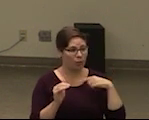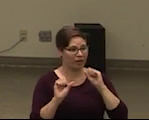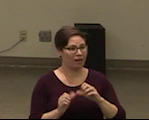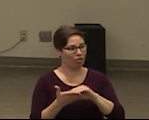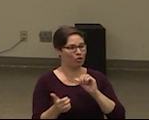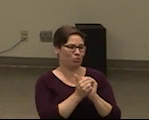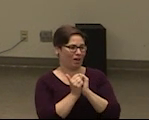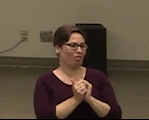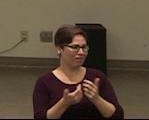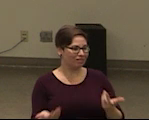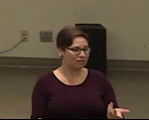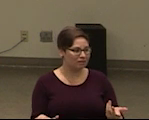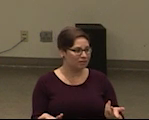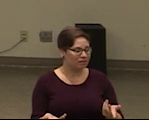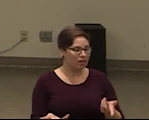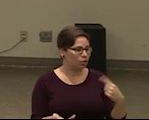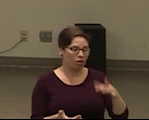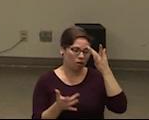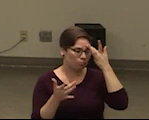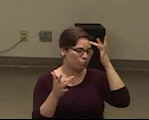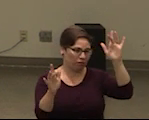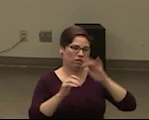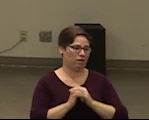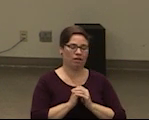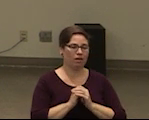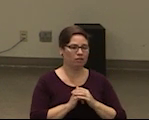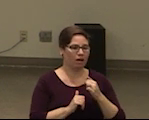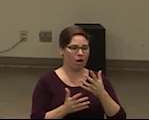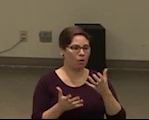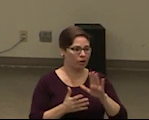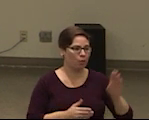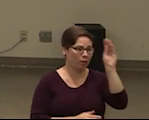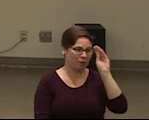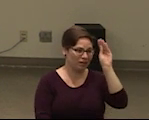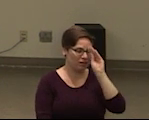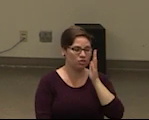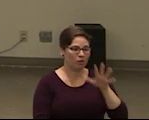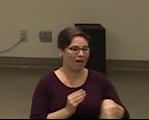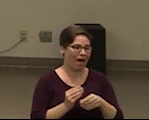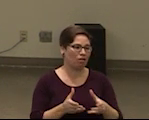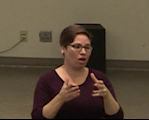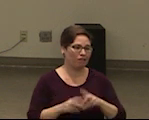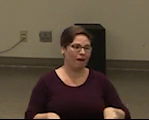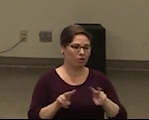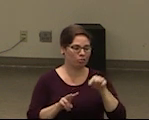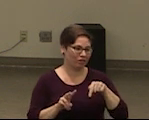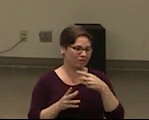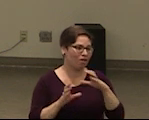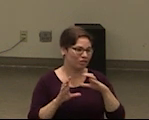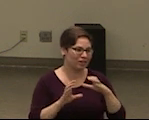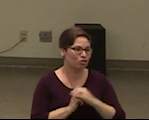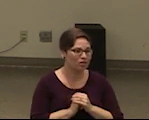co-learners, right? You all are brilliant and are bringing so much to our conversation today. So I just invite that as we